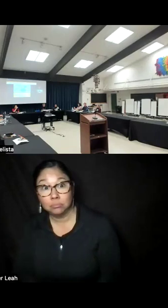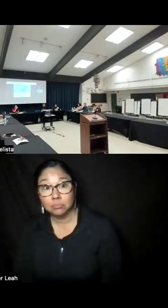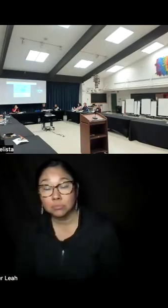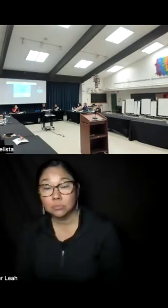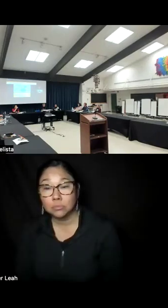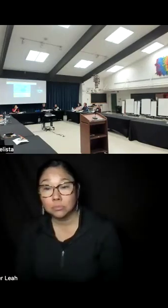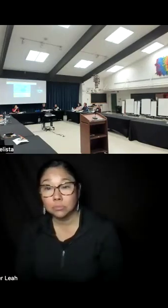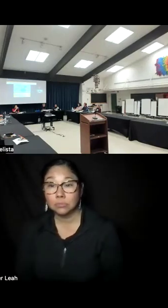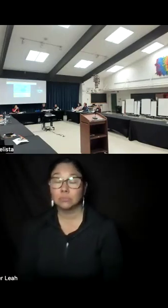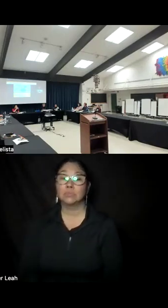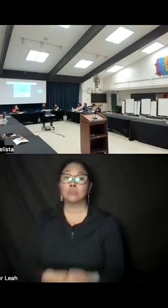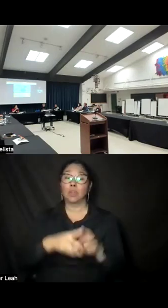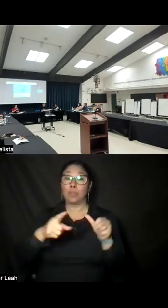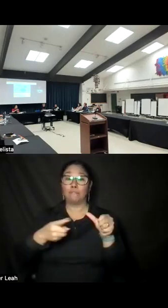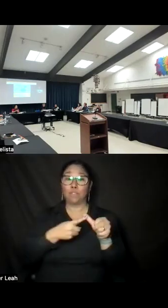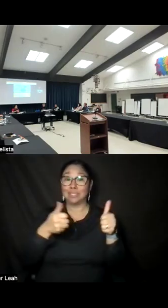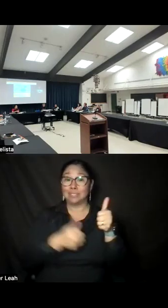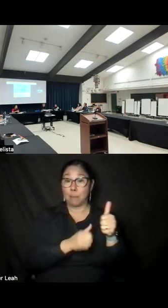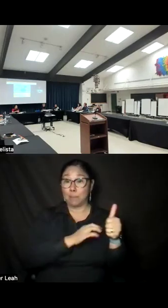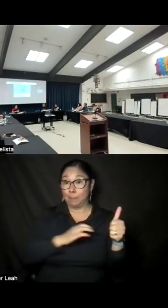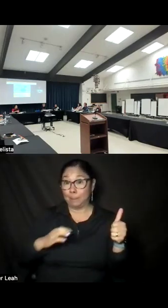So the first subcommittee